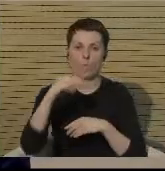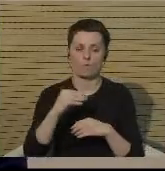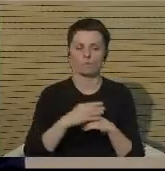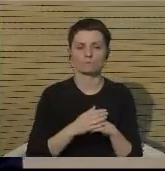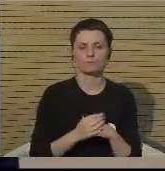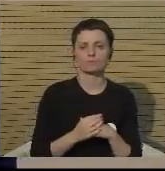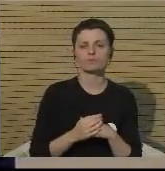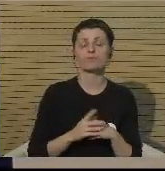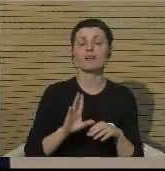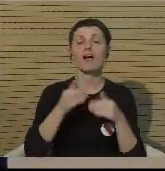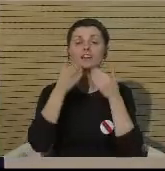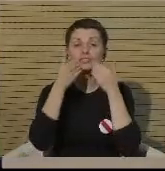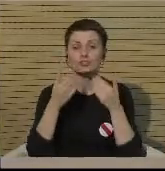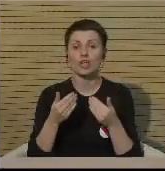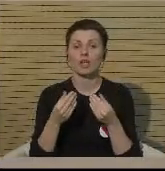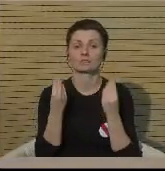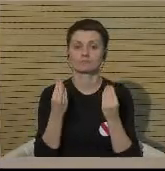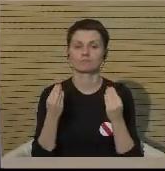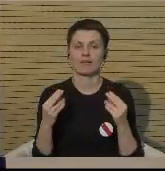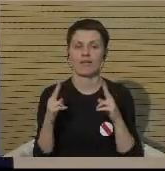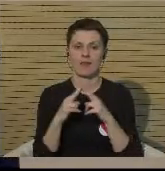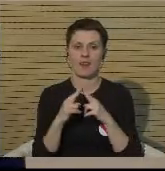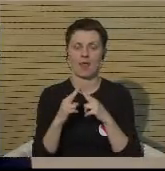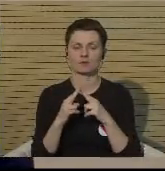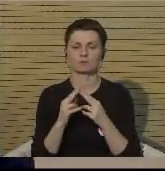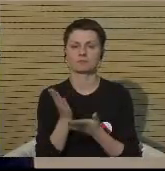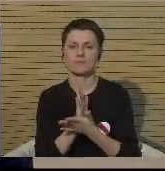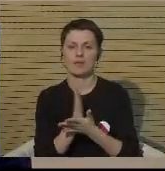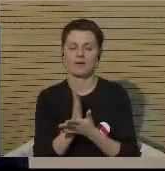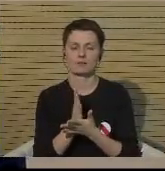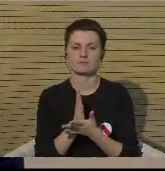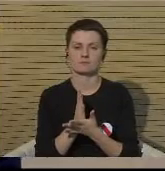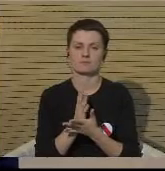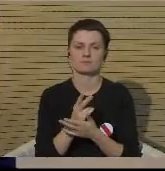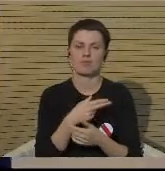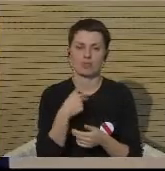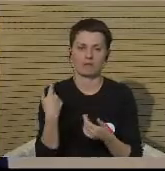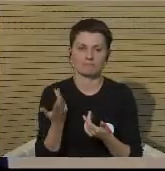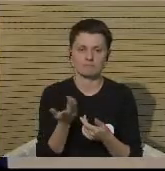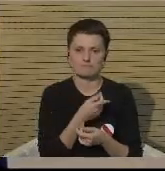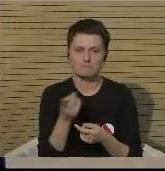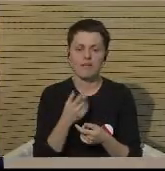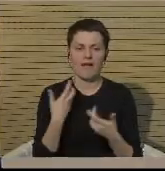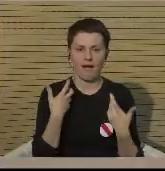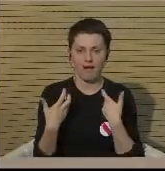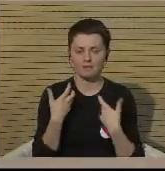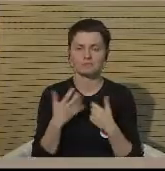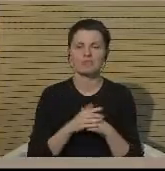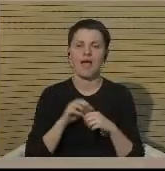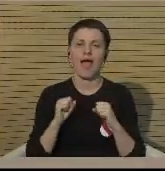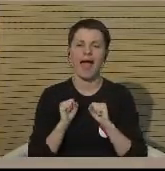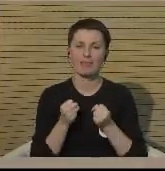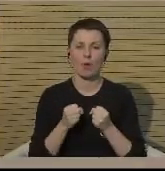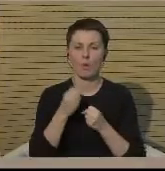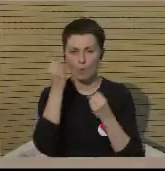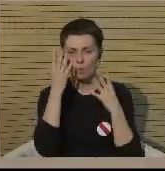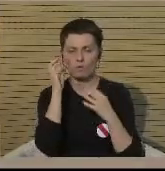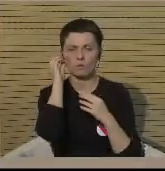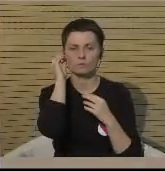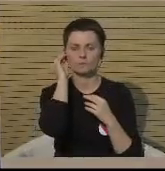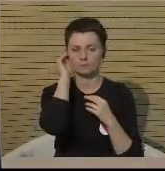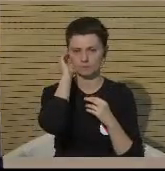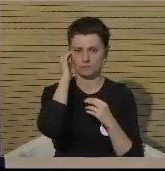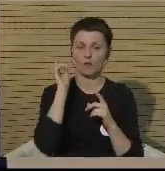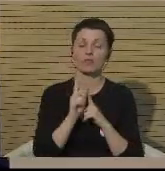became a problem because being a border of European Union. But thanks to building wonderful relations between artists, animators